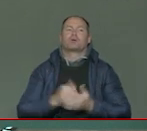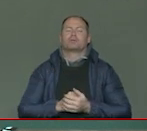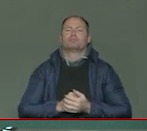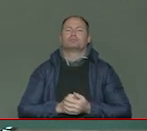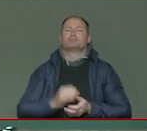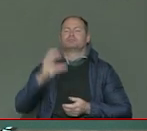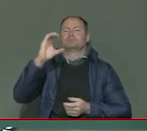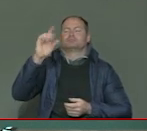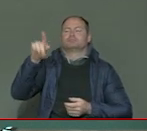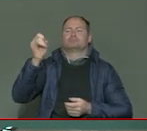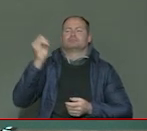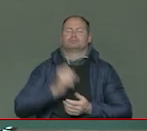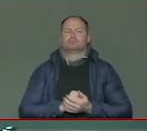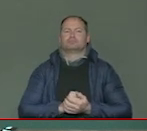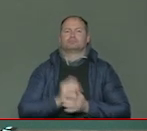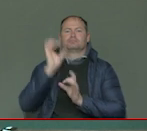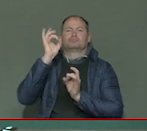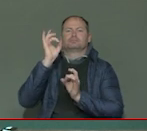CPJ. And what will be the details?